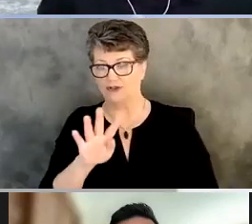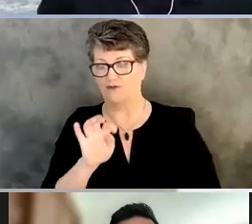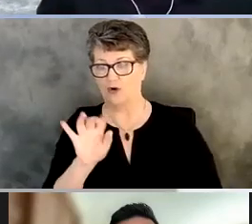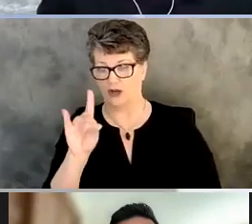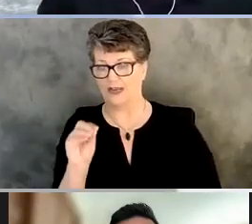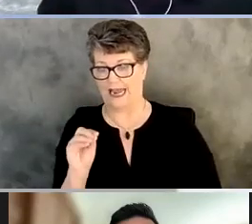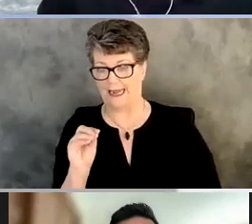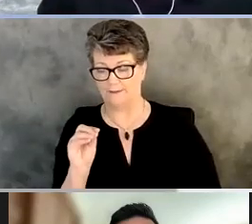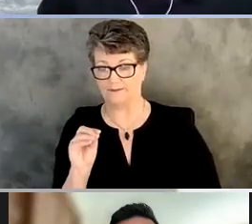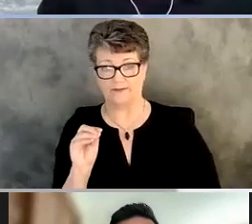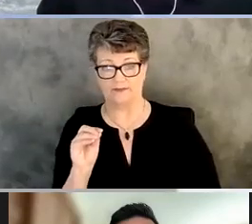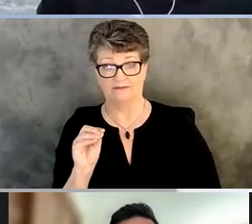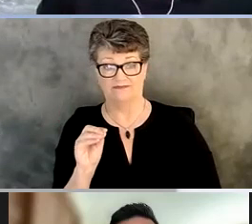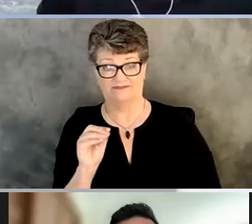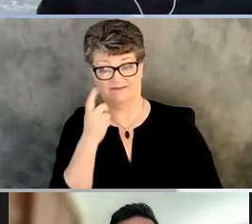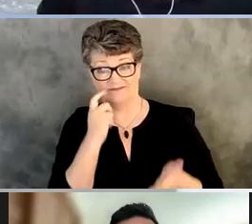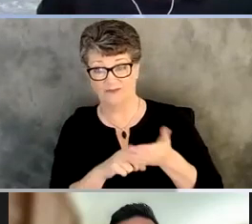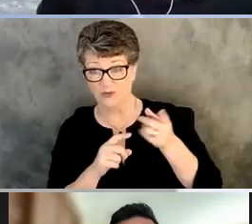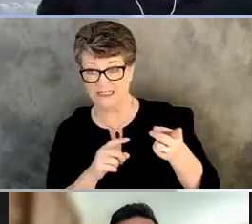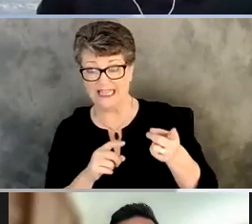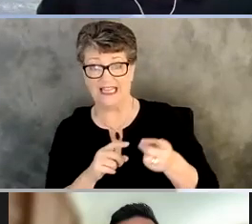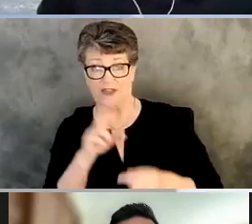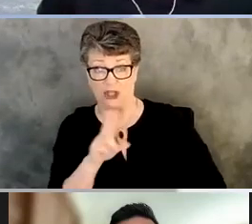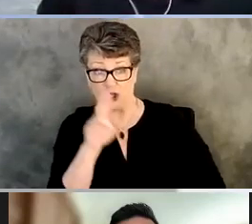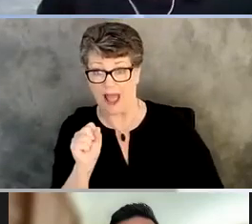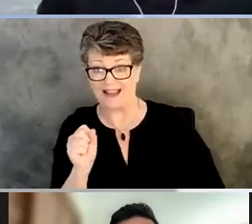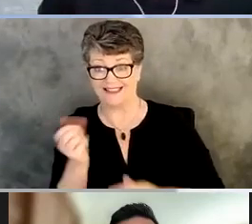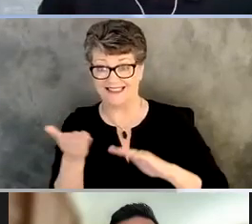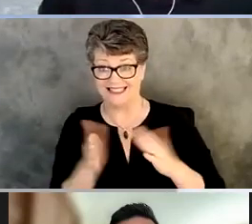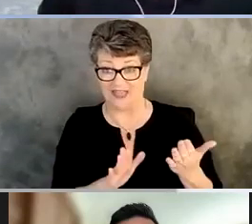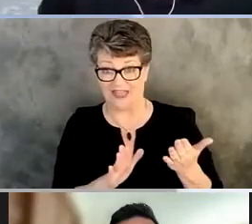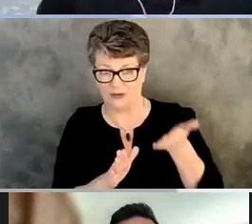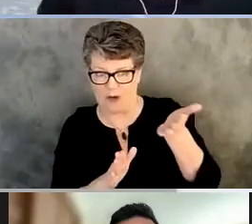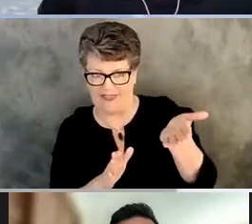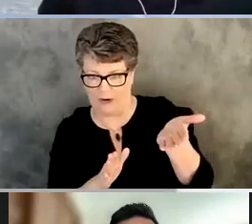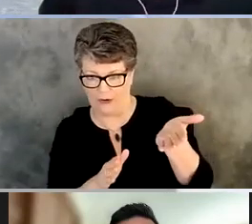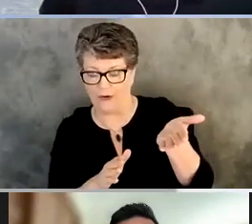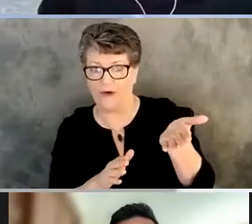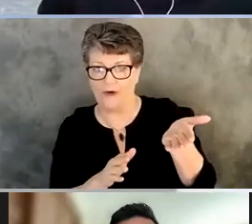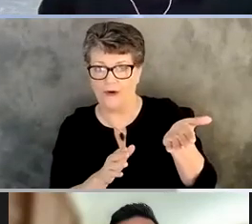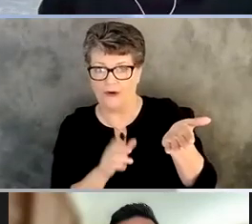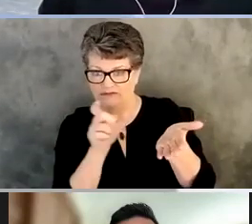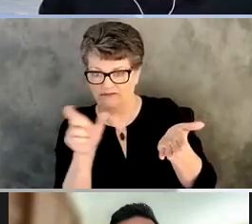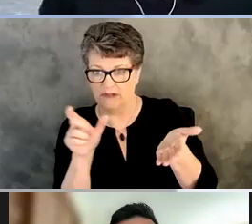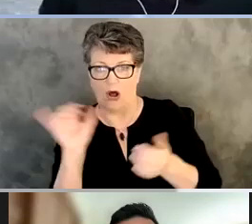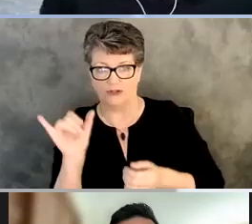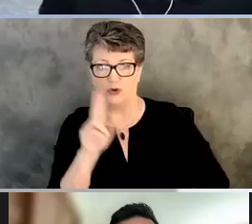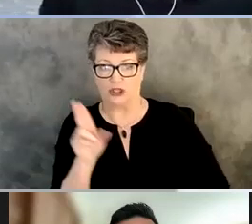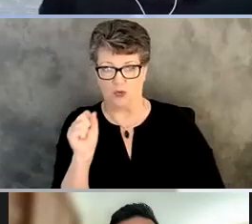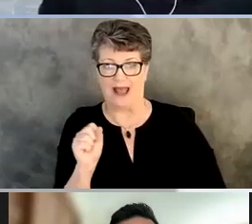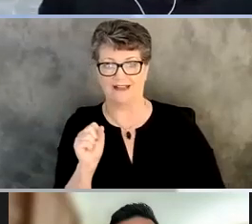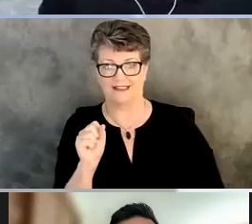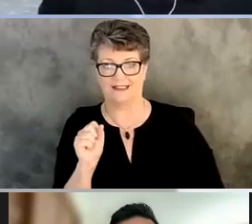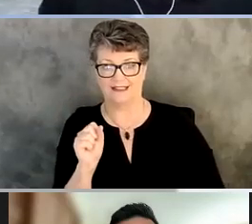133,480. And as you can see, the U.S. death rates are right there, as you can see, as well as the U.S.